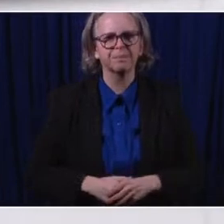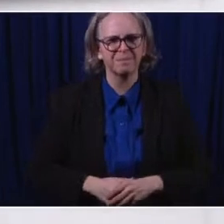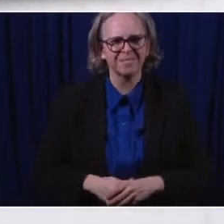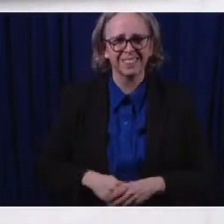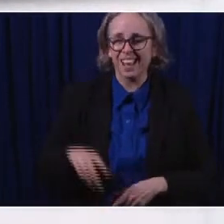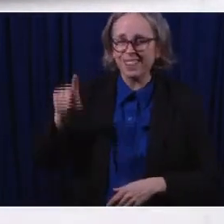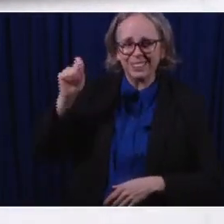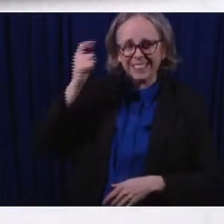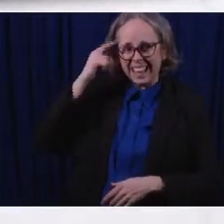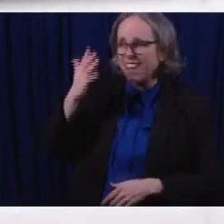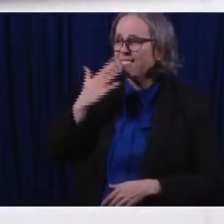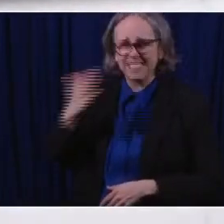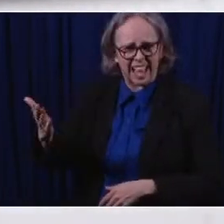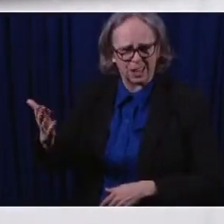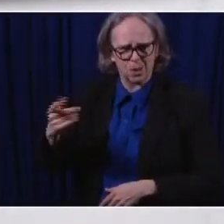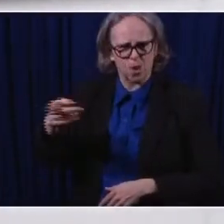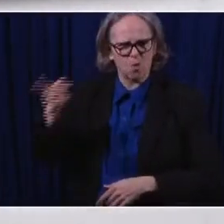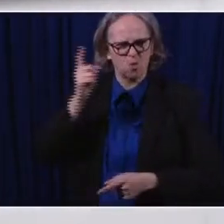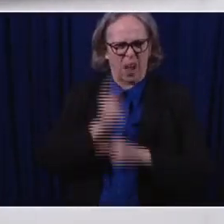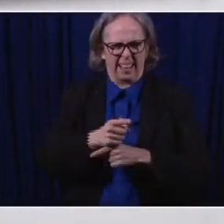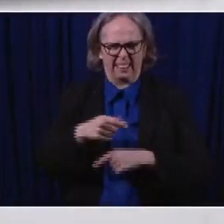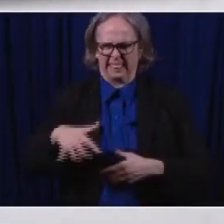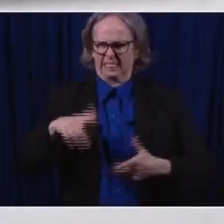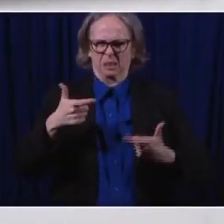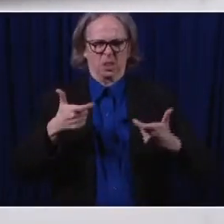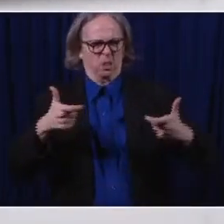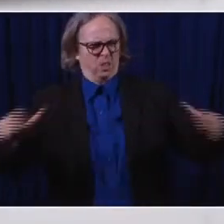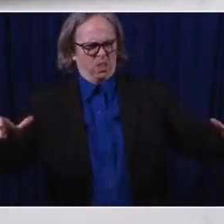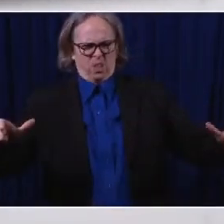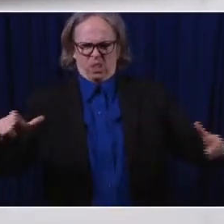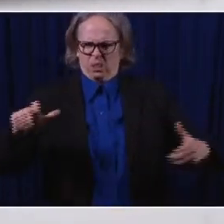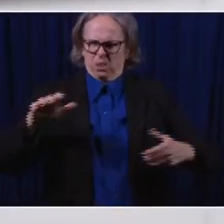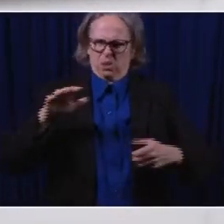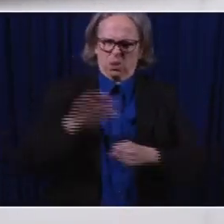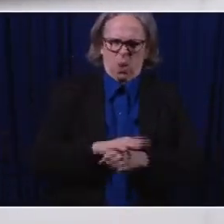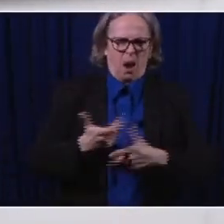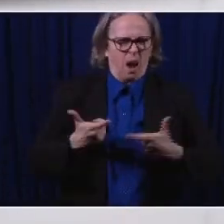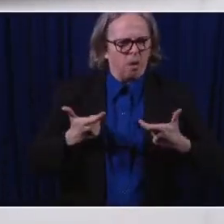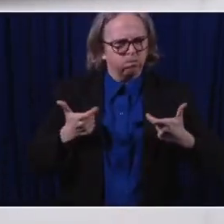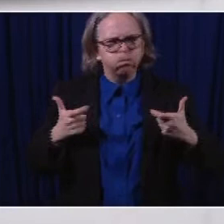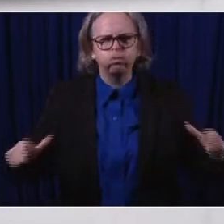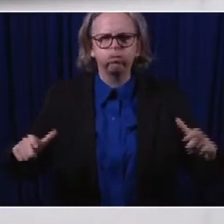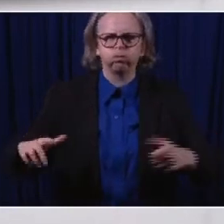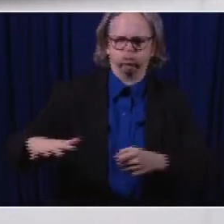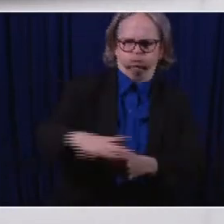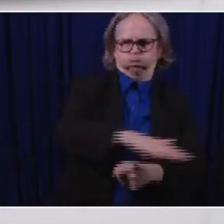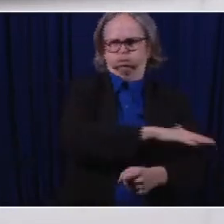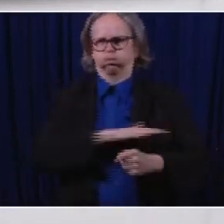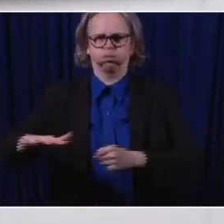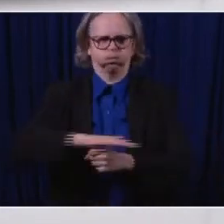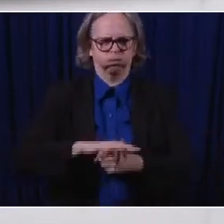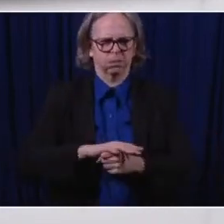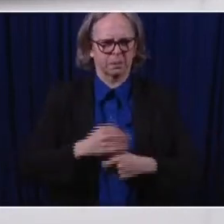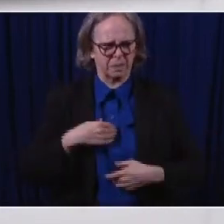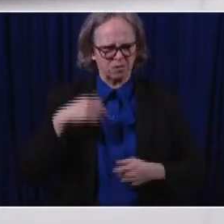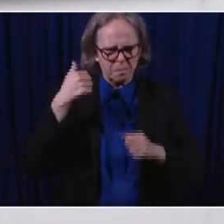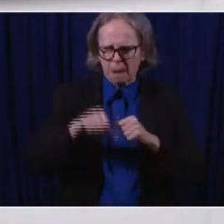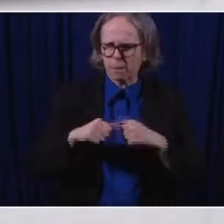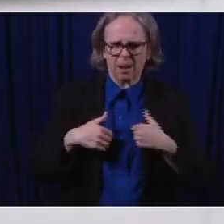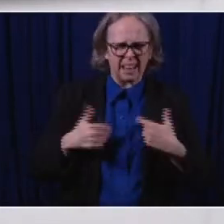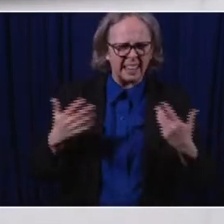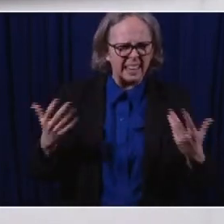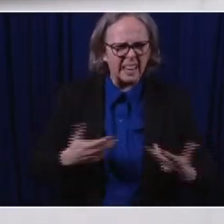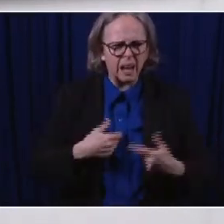that right, exactly right. I know the last time I was here with you, I remember we couldn't get a cell phone signal after driving for